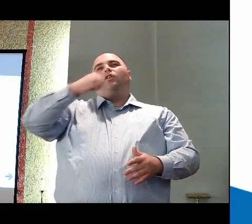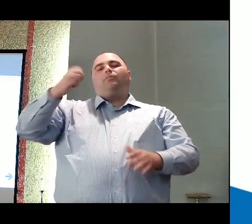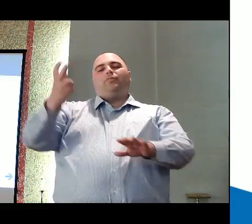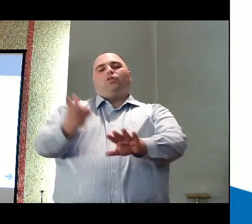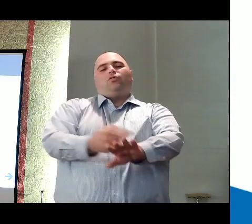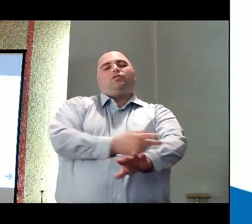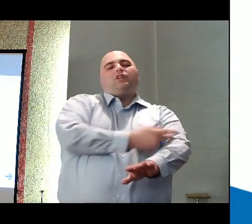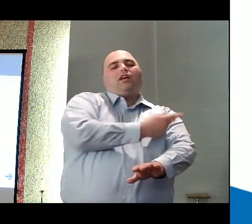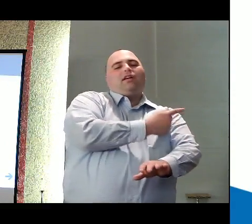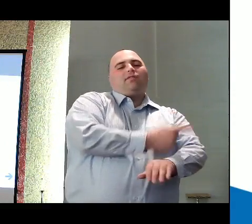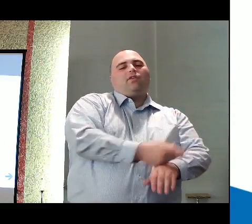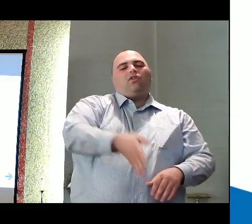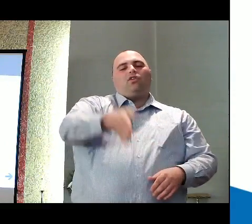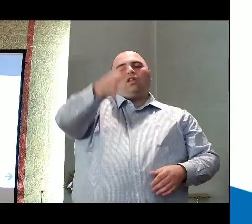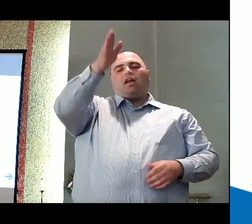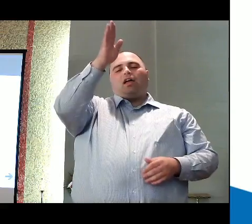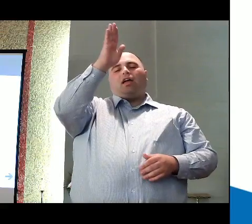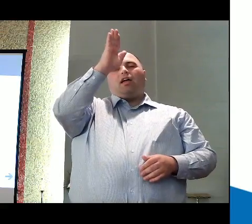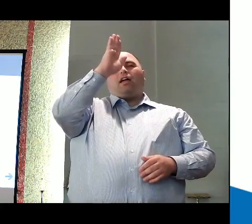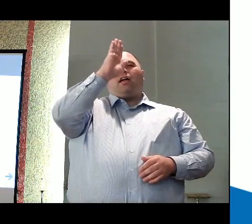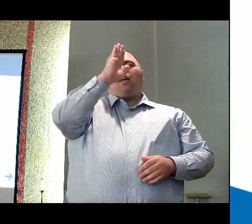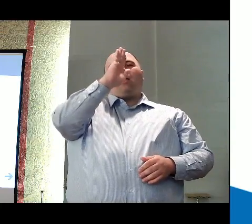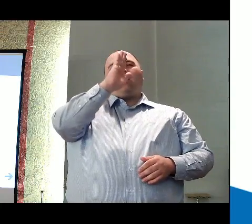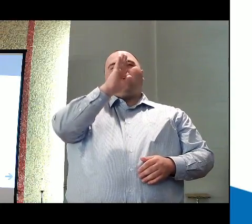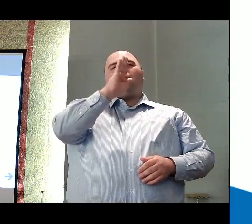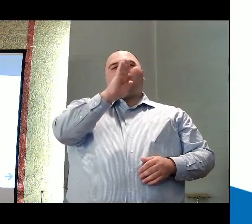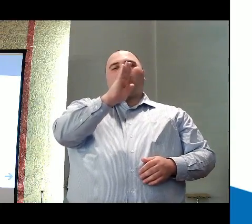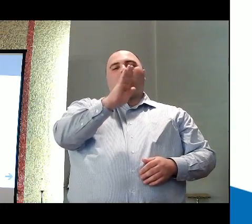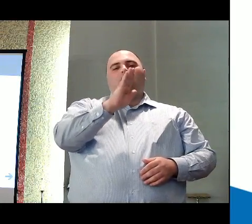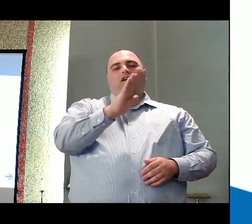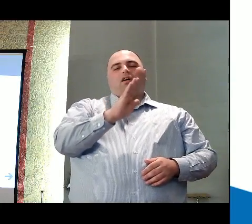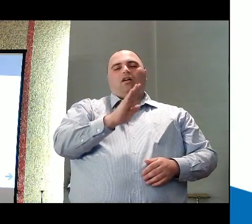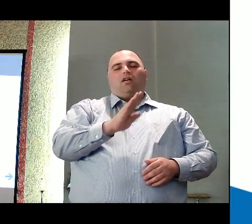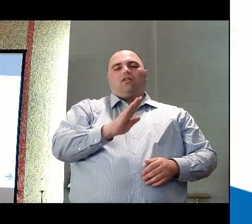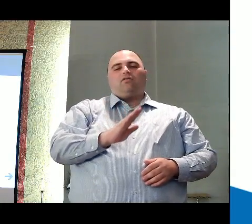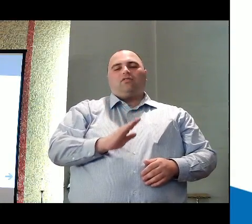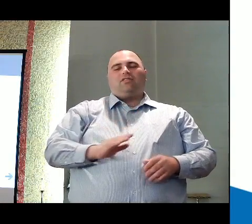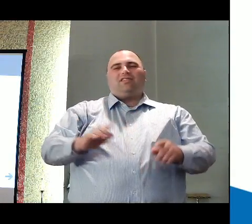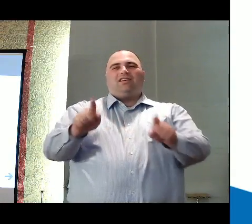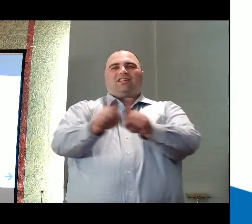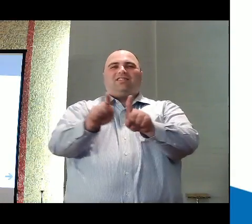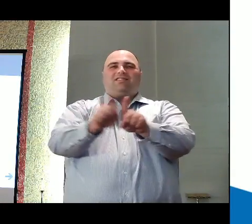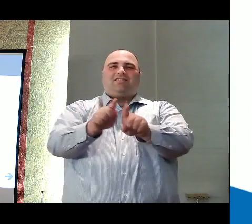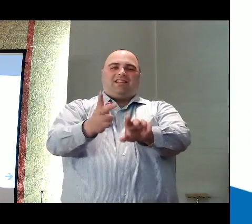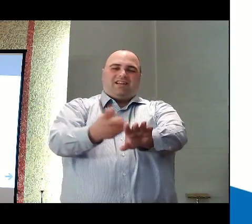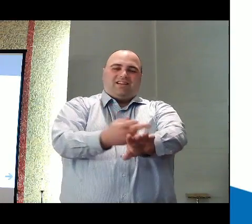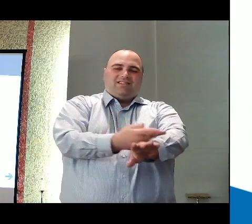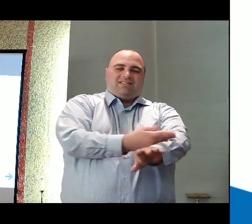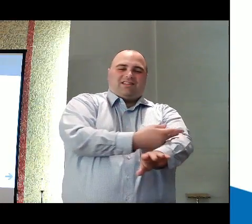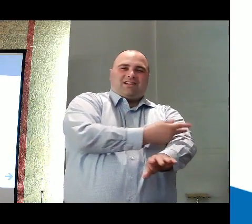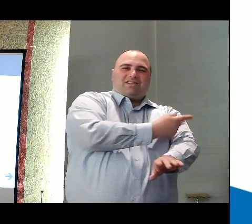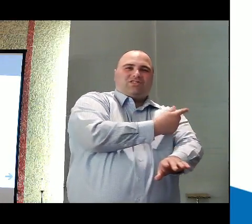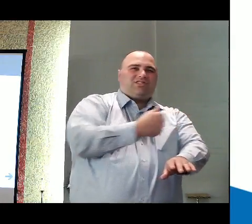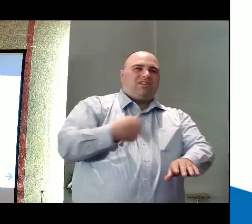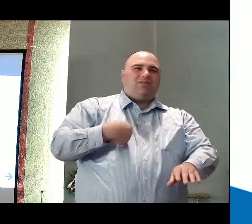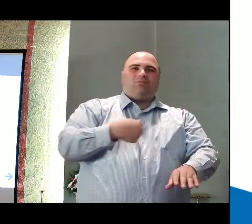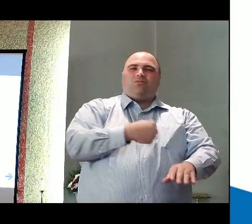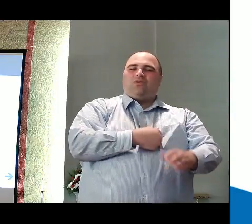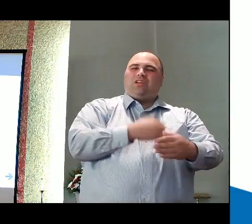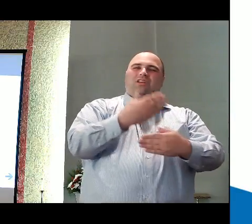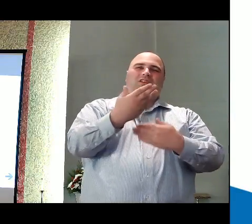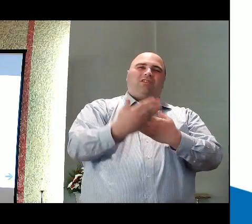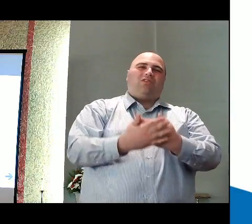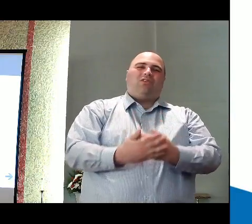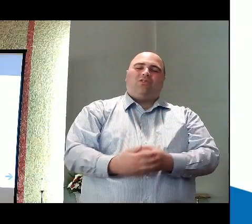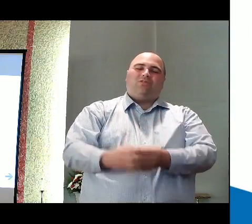merciful, beautiful Lamb of God. Like sheep